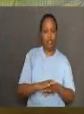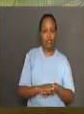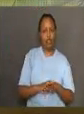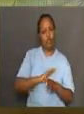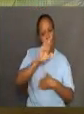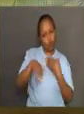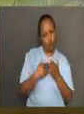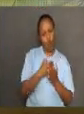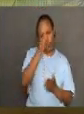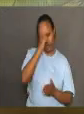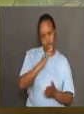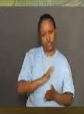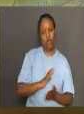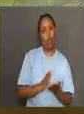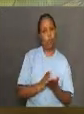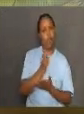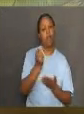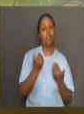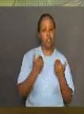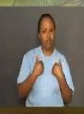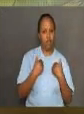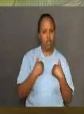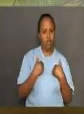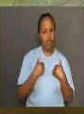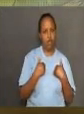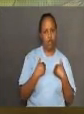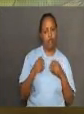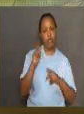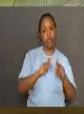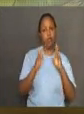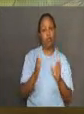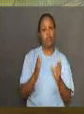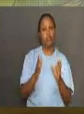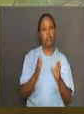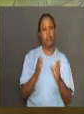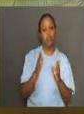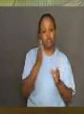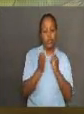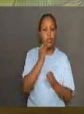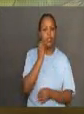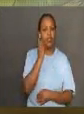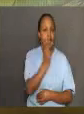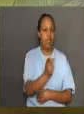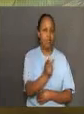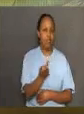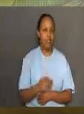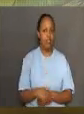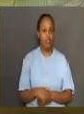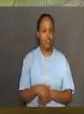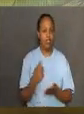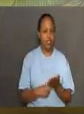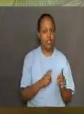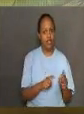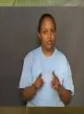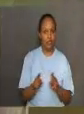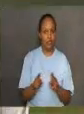all persons have the right to a public trial. They also have the right to plead